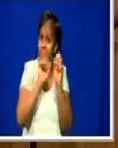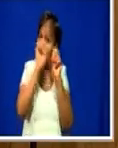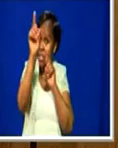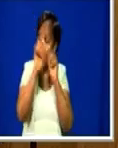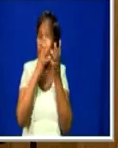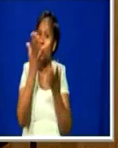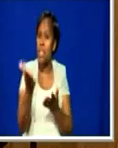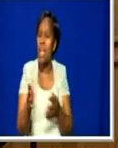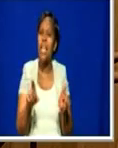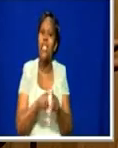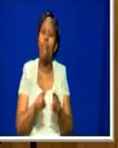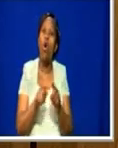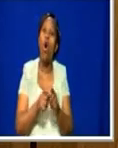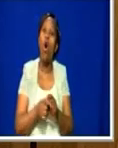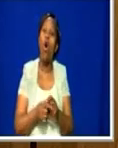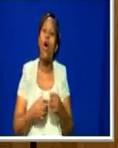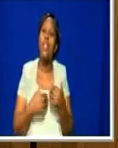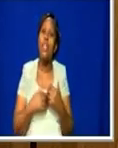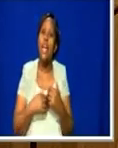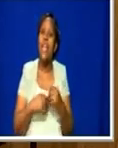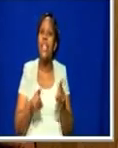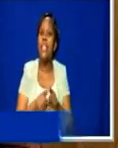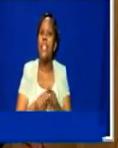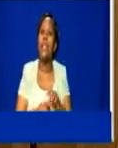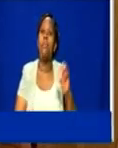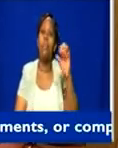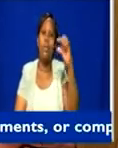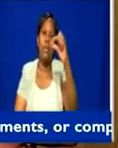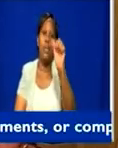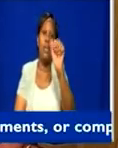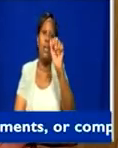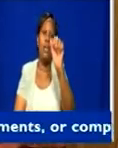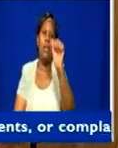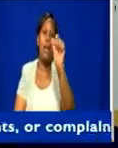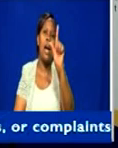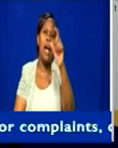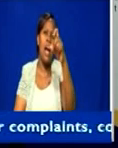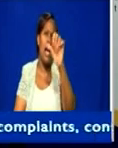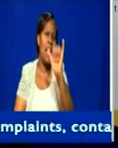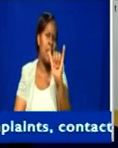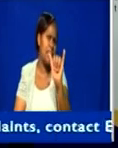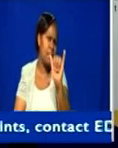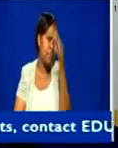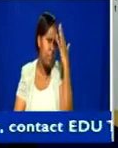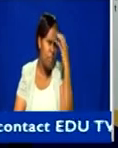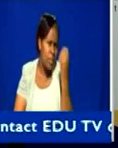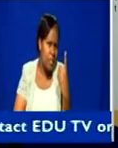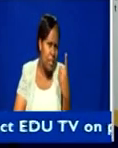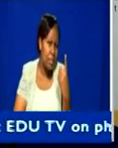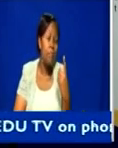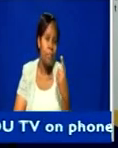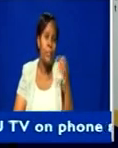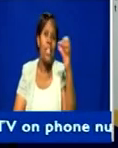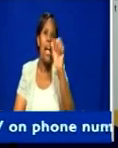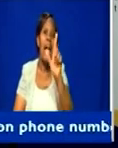stars. They all belong to the same galaxy. Galaxy. Now, do you know what a galaxy Hey, is? now you see, you're taking us far. A